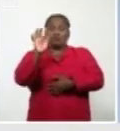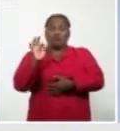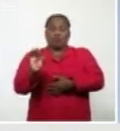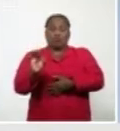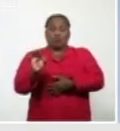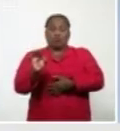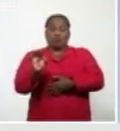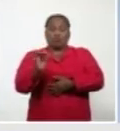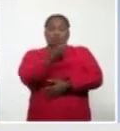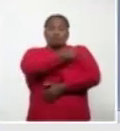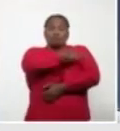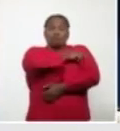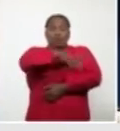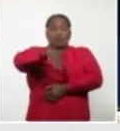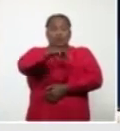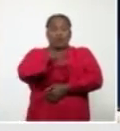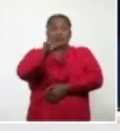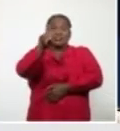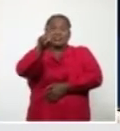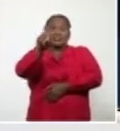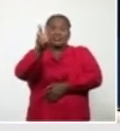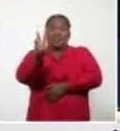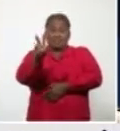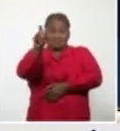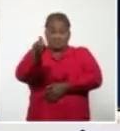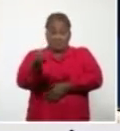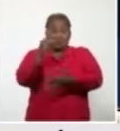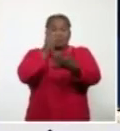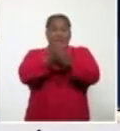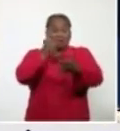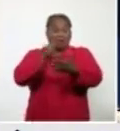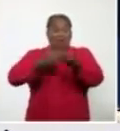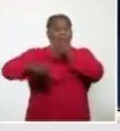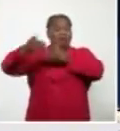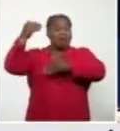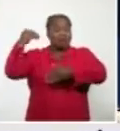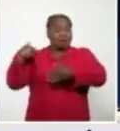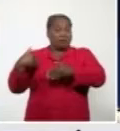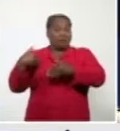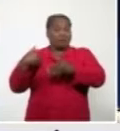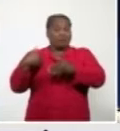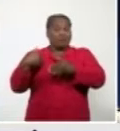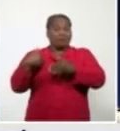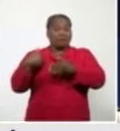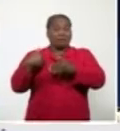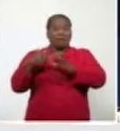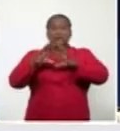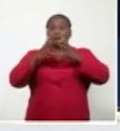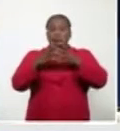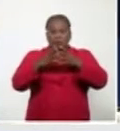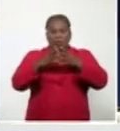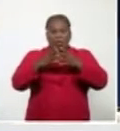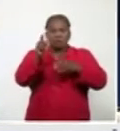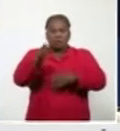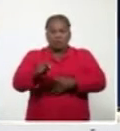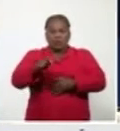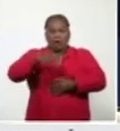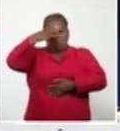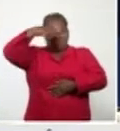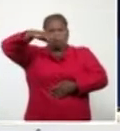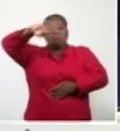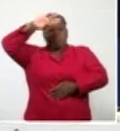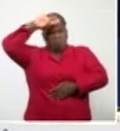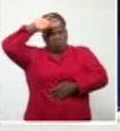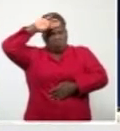1,900 people have been diagnosed with COVID-19. This represents 2.2% of